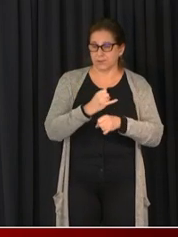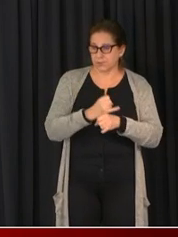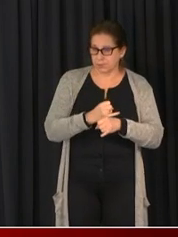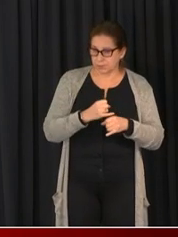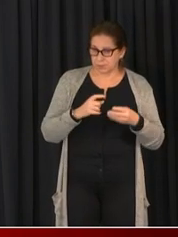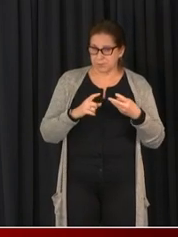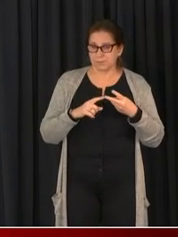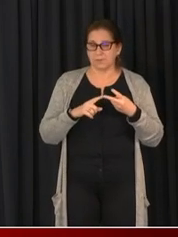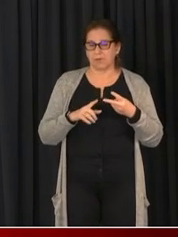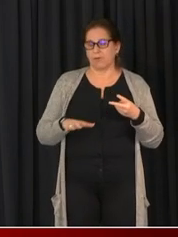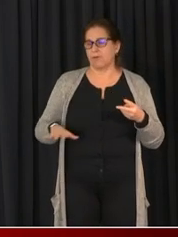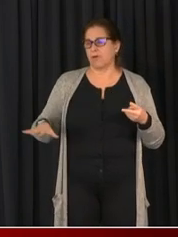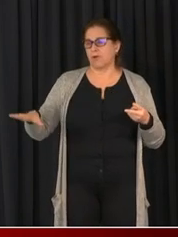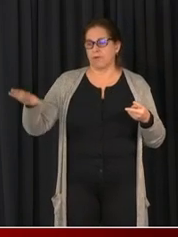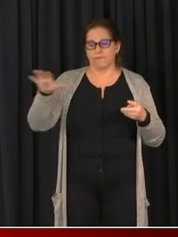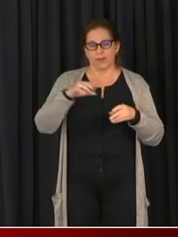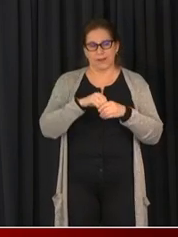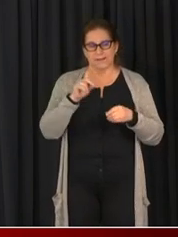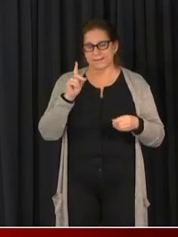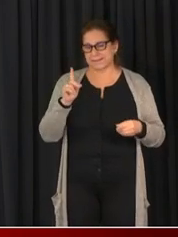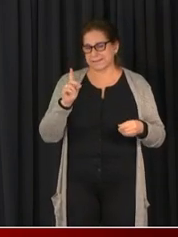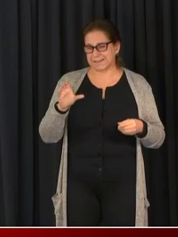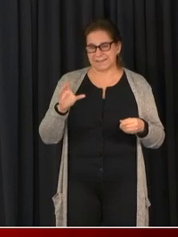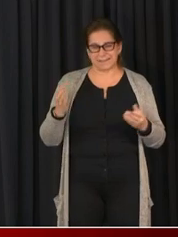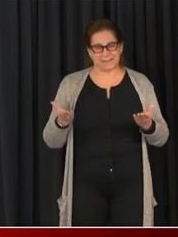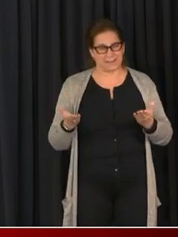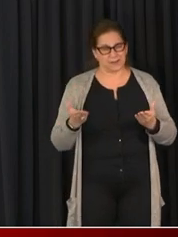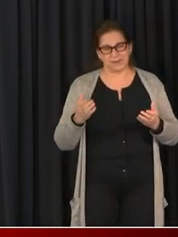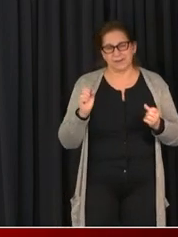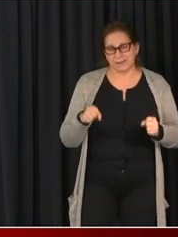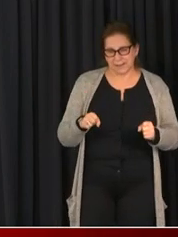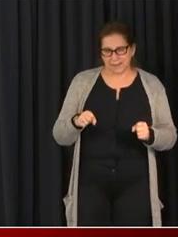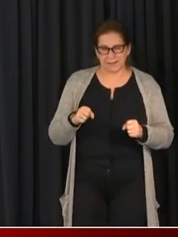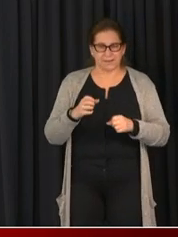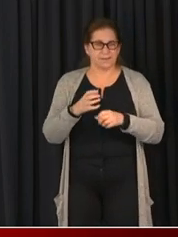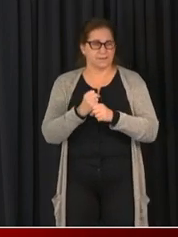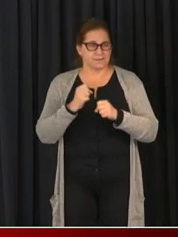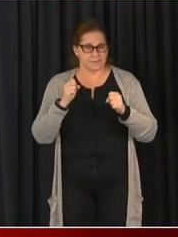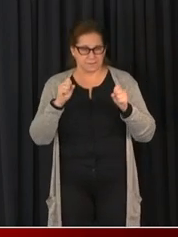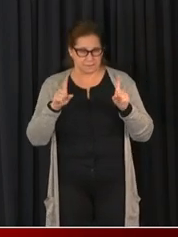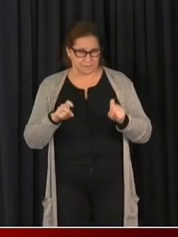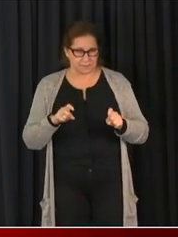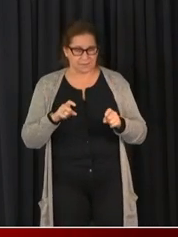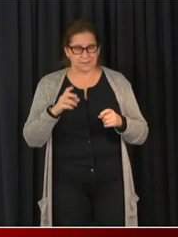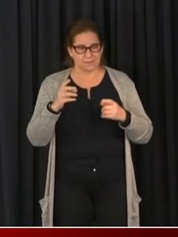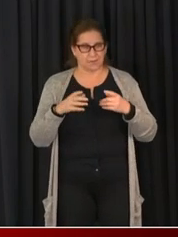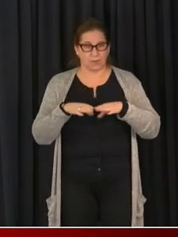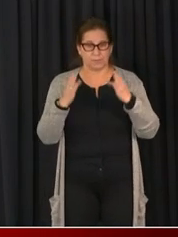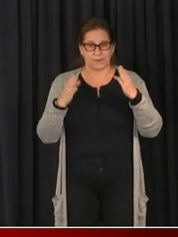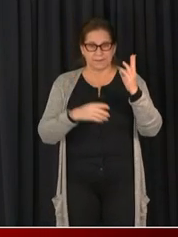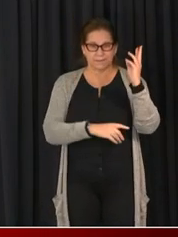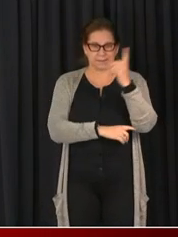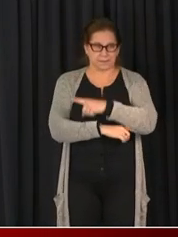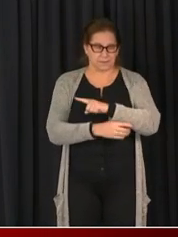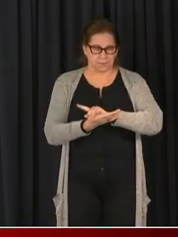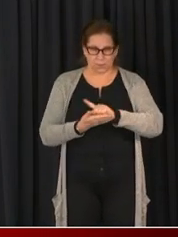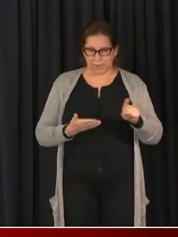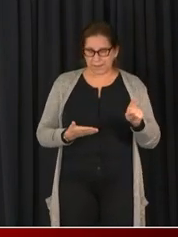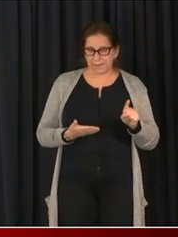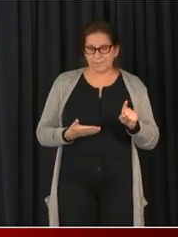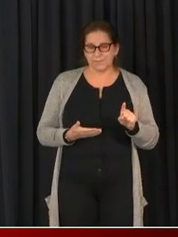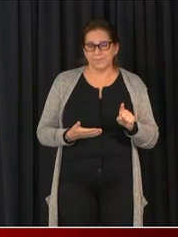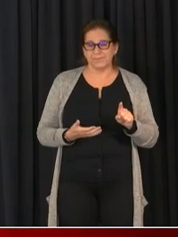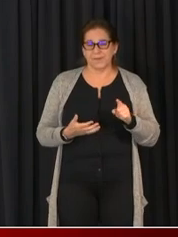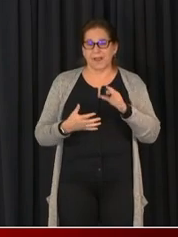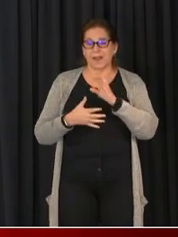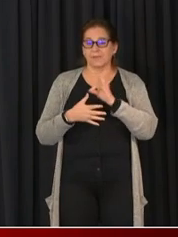the District of Columbia, equitably distributed 6 days a week. And the third thing that we are now ensuring that people know about is this